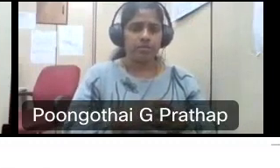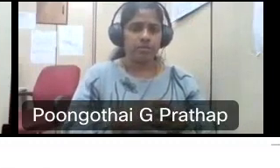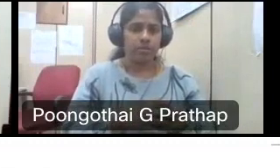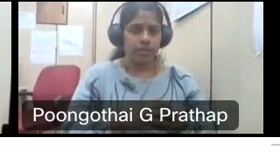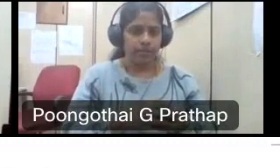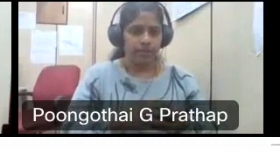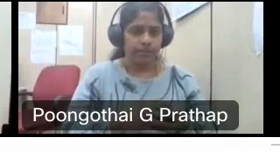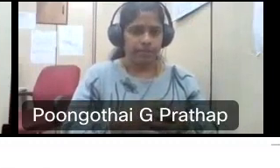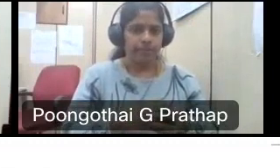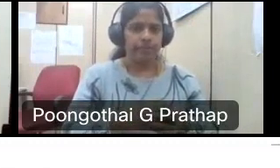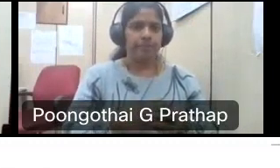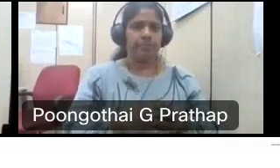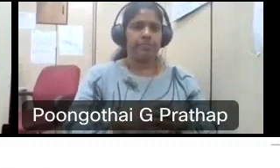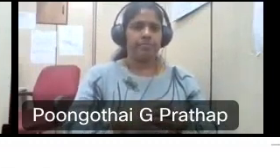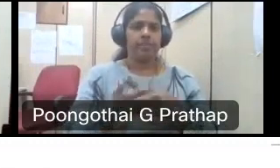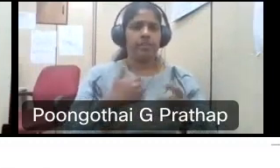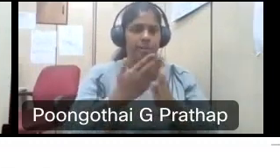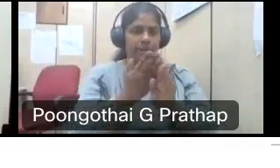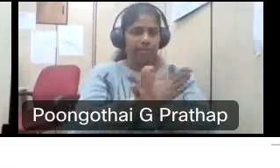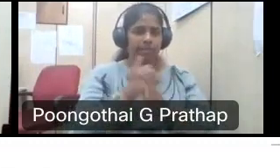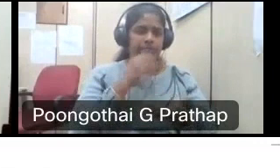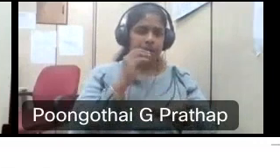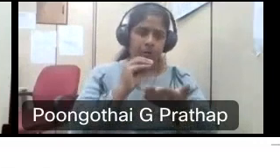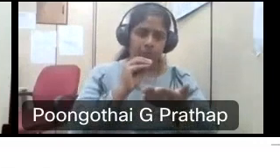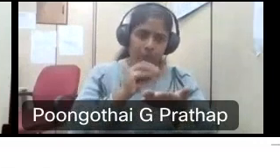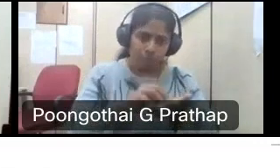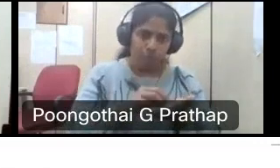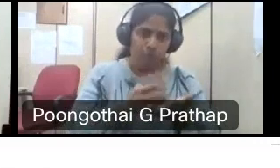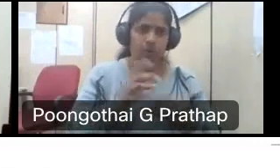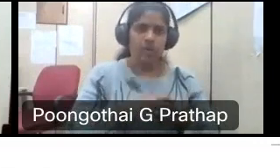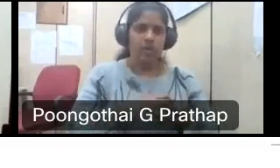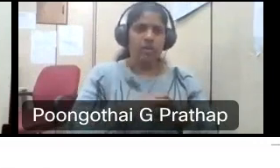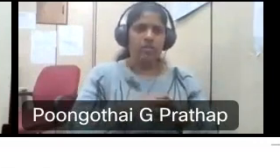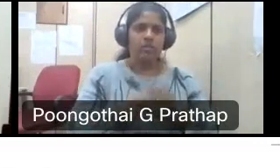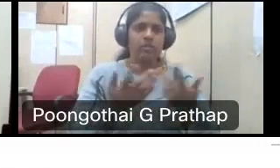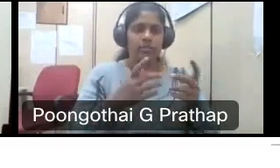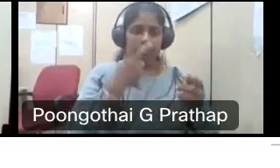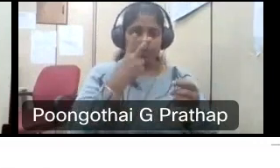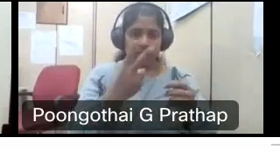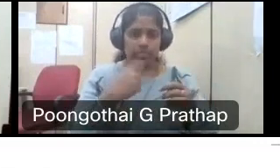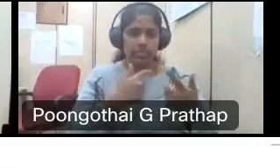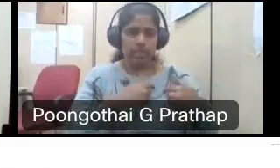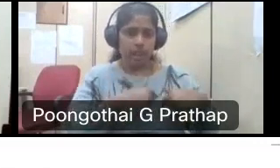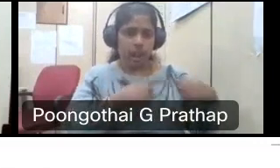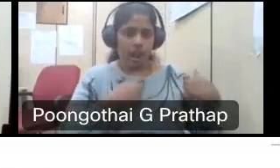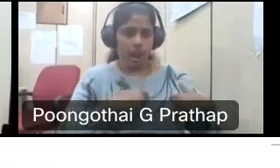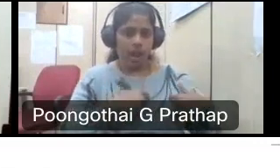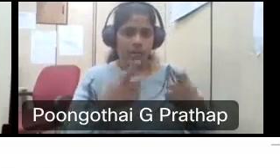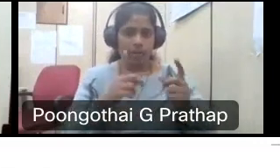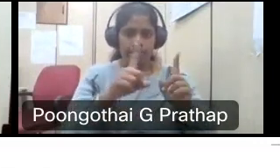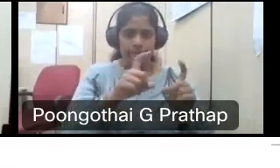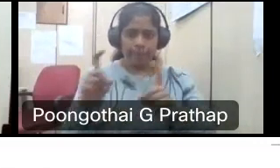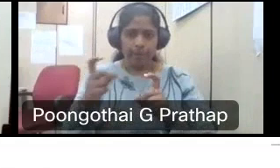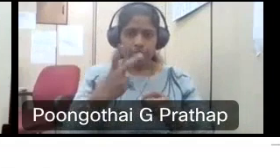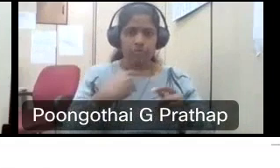Those things I already told you. This is the atrioventricular septal defect. You can see the ASD is there, VSD there, and the valve is abnormally